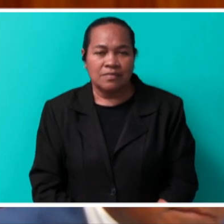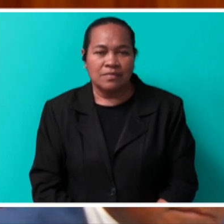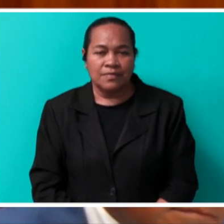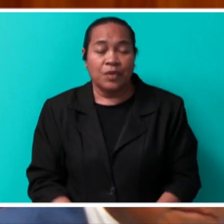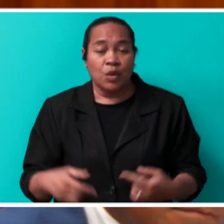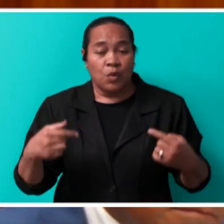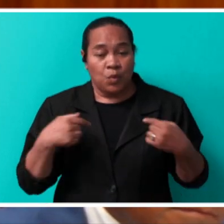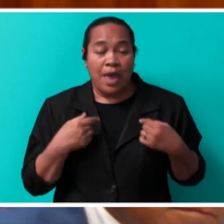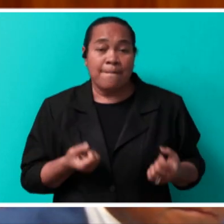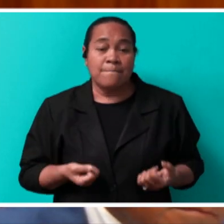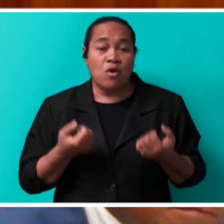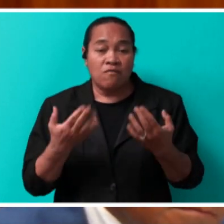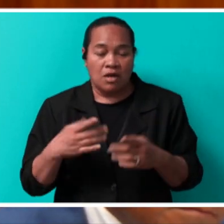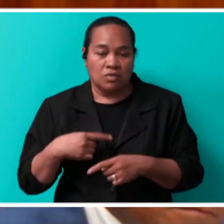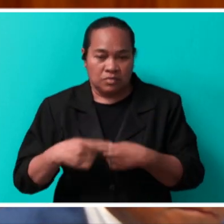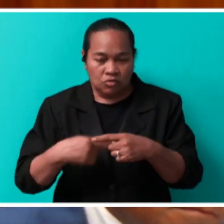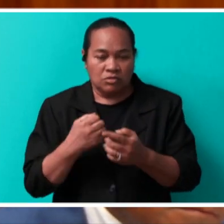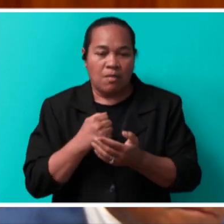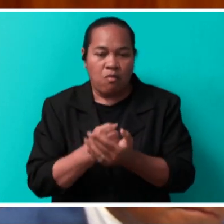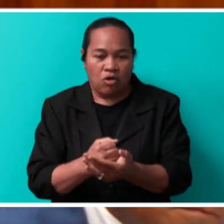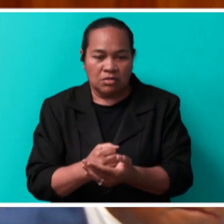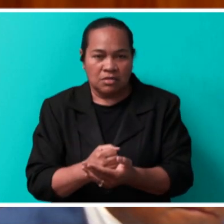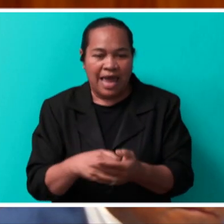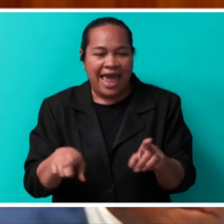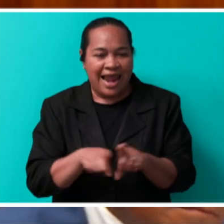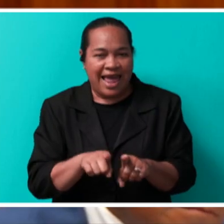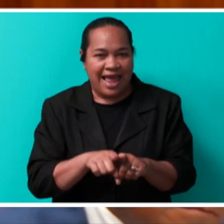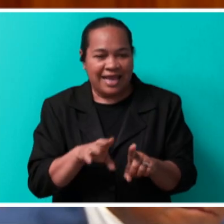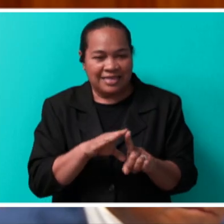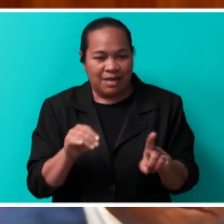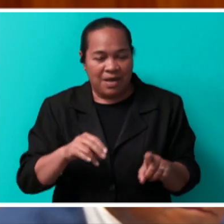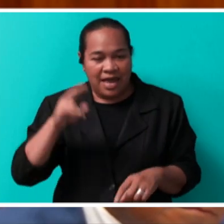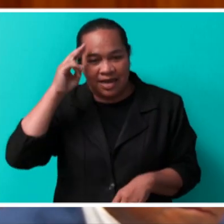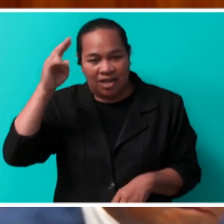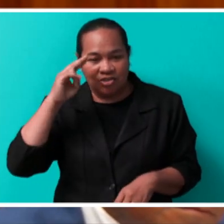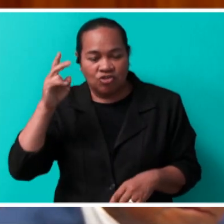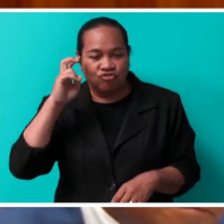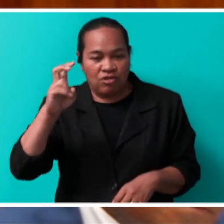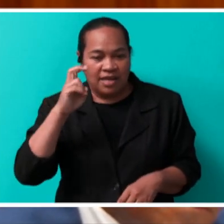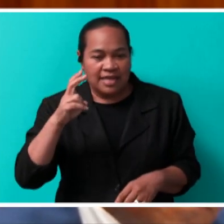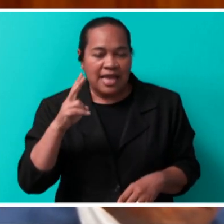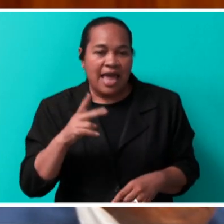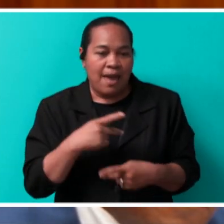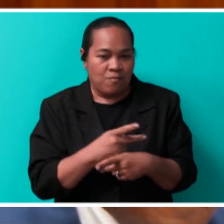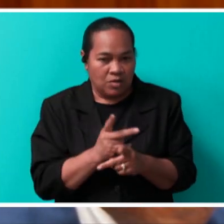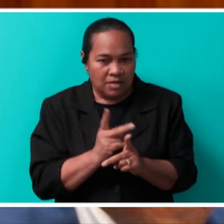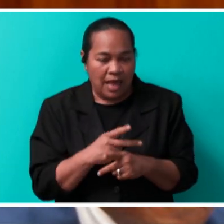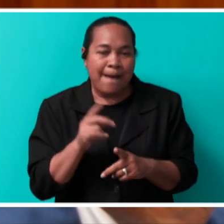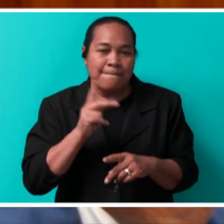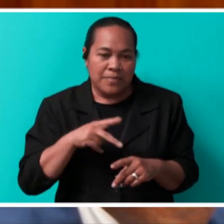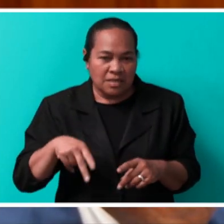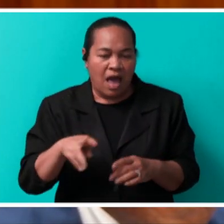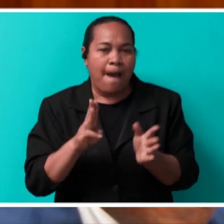we provide ongoing support to institutions such as National Training and Productivity Center, Pacific Polytech,